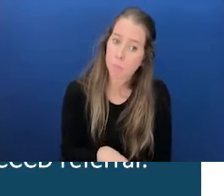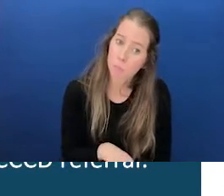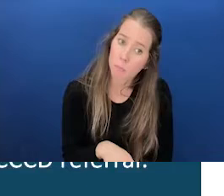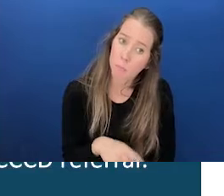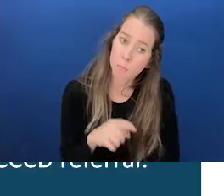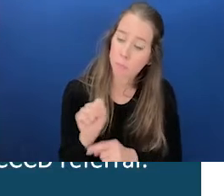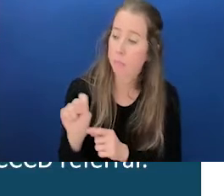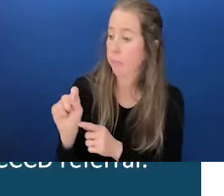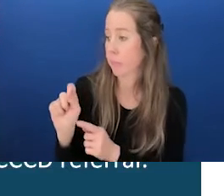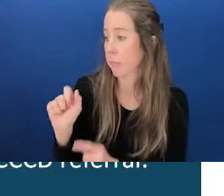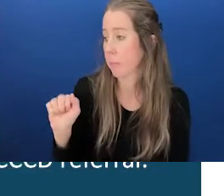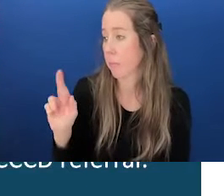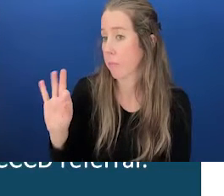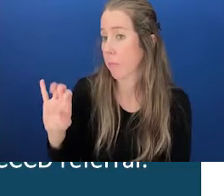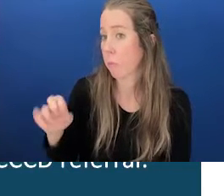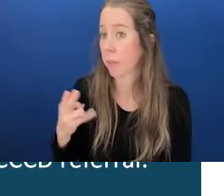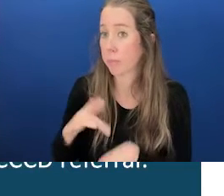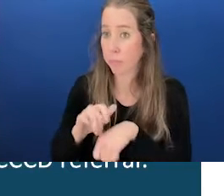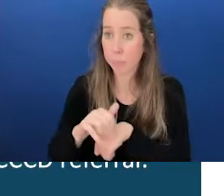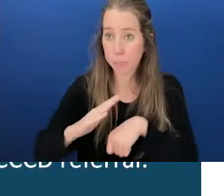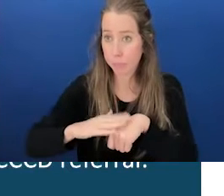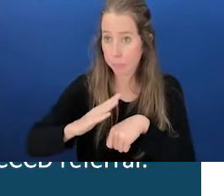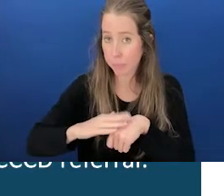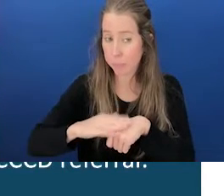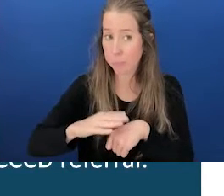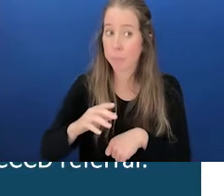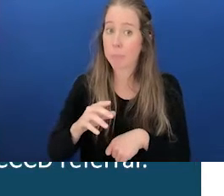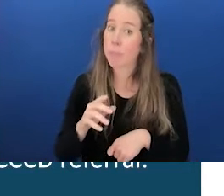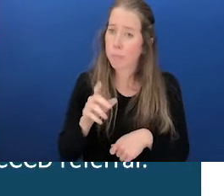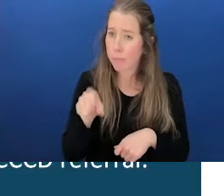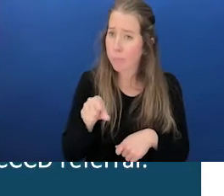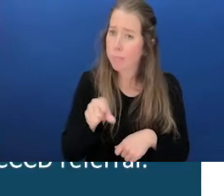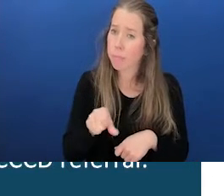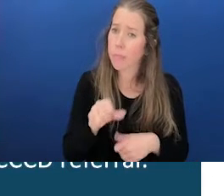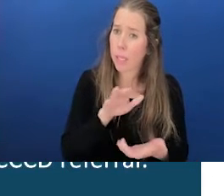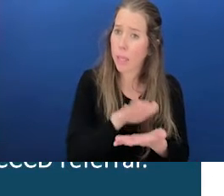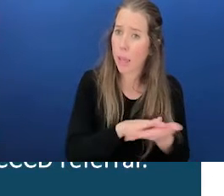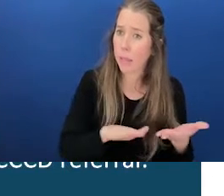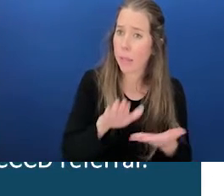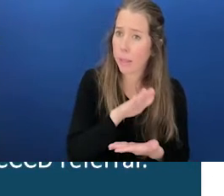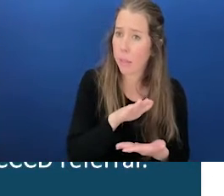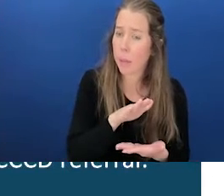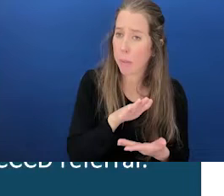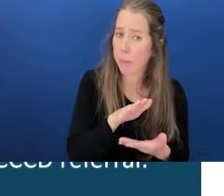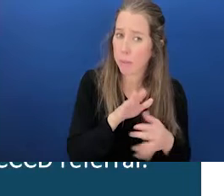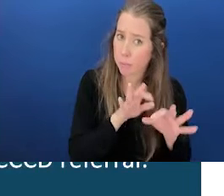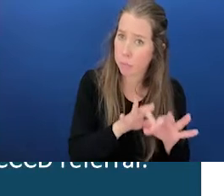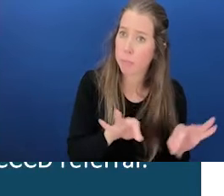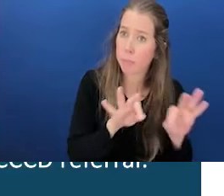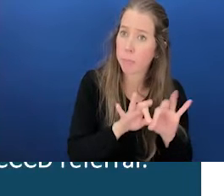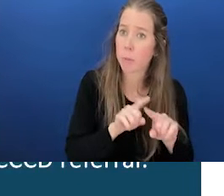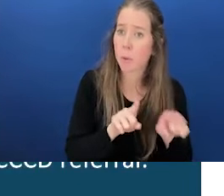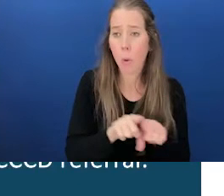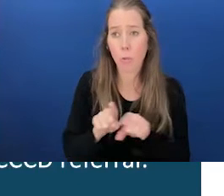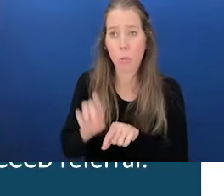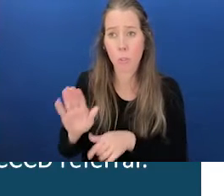Starfish Early Alert, it's not only about the academics that we're concerned about, we're also concerned about their social life